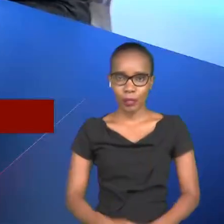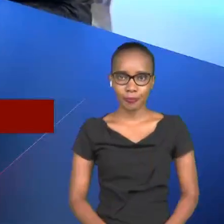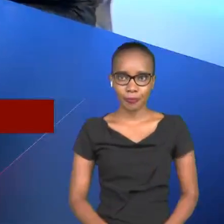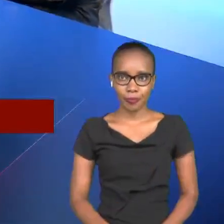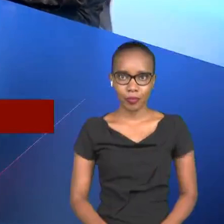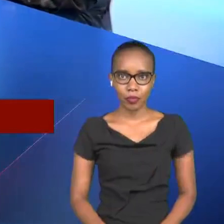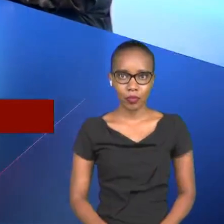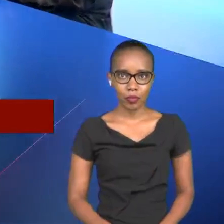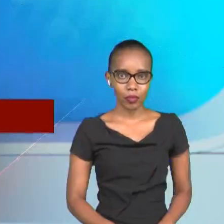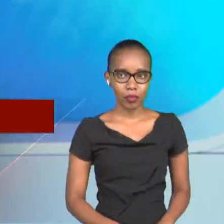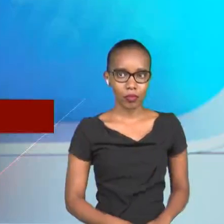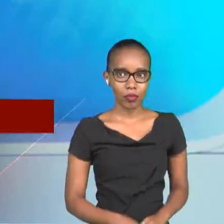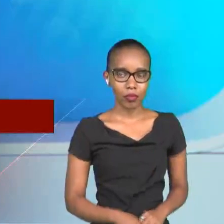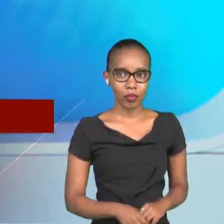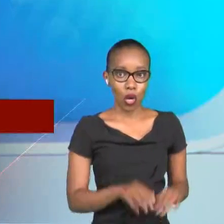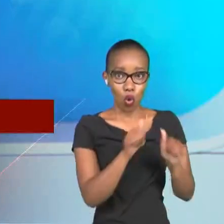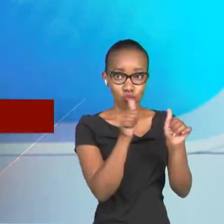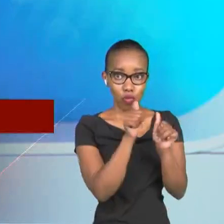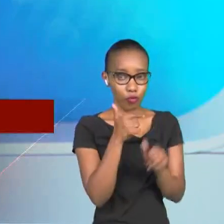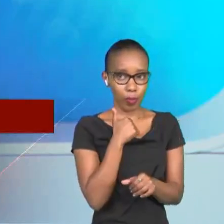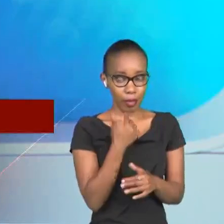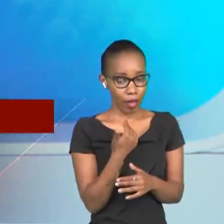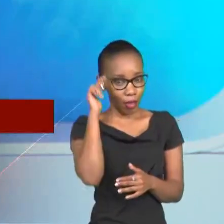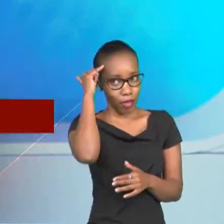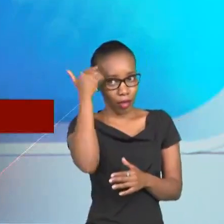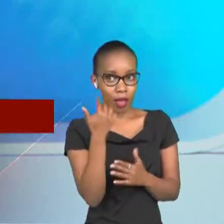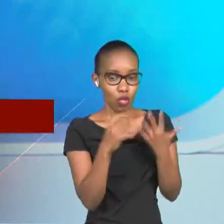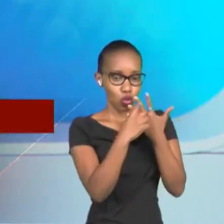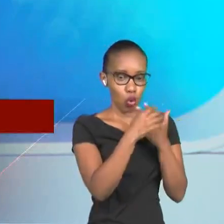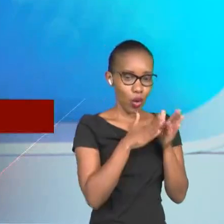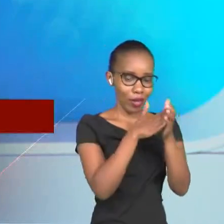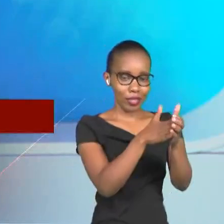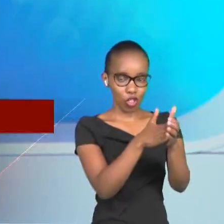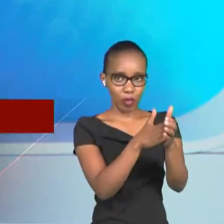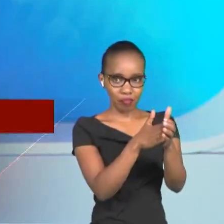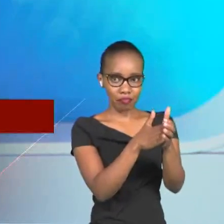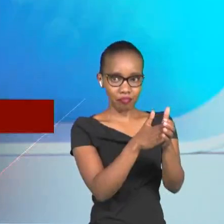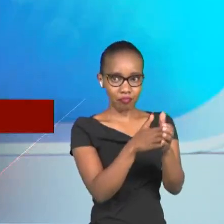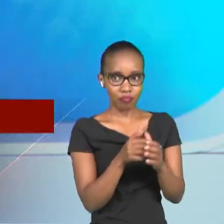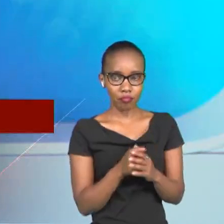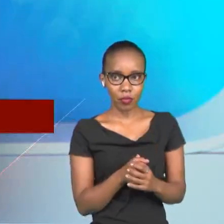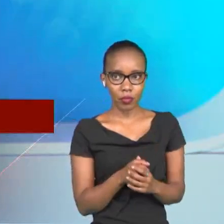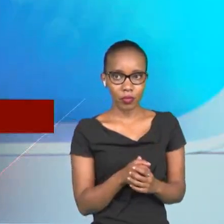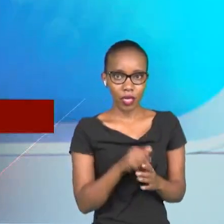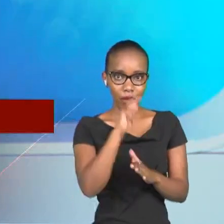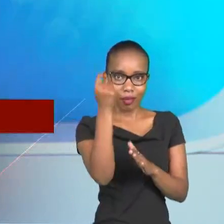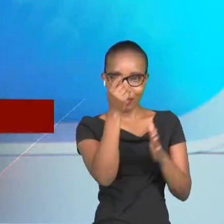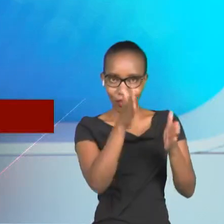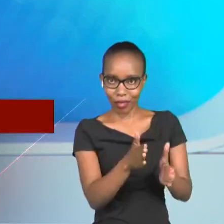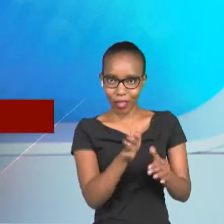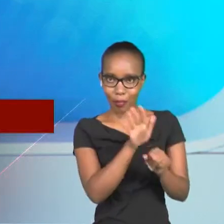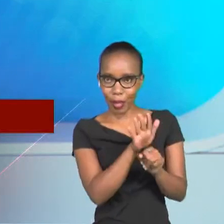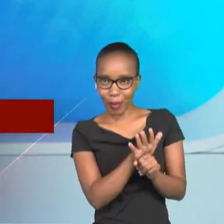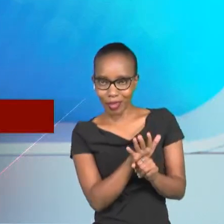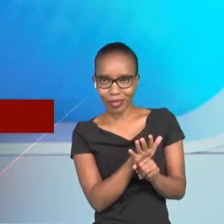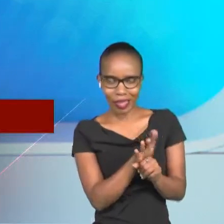Ruth. Well, Please. For me, I think Sonko's leadership is what has made a lot of Kenyans start